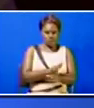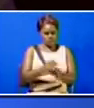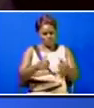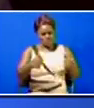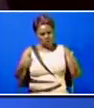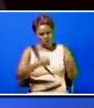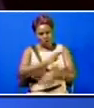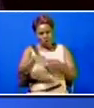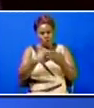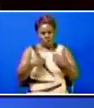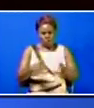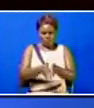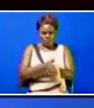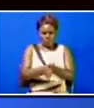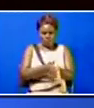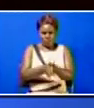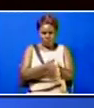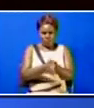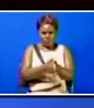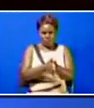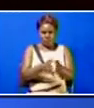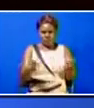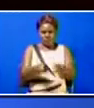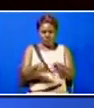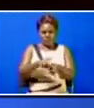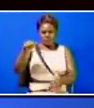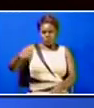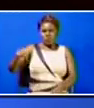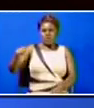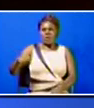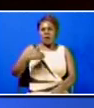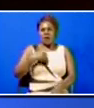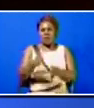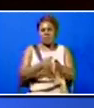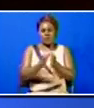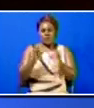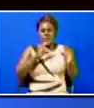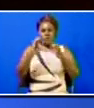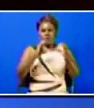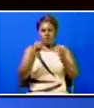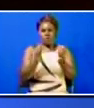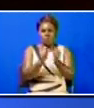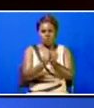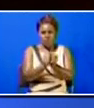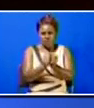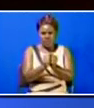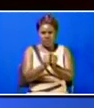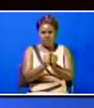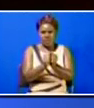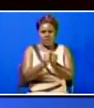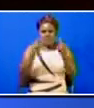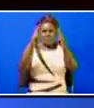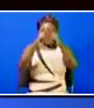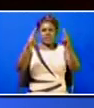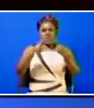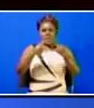check. Everybody is so excited about this event. And of course, today I had a very, very interesting conversation with the star of the show, the international